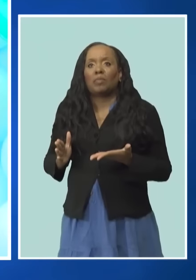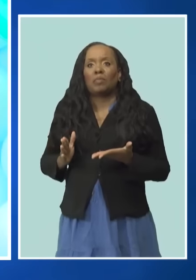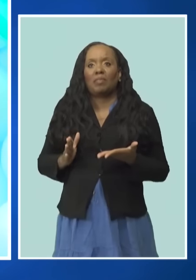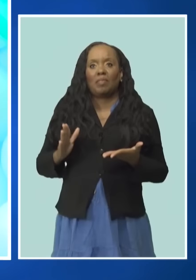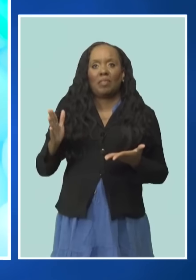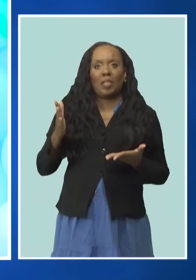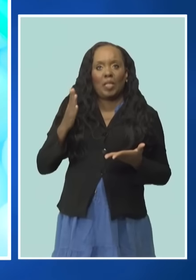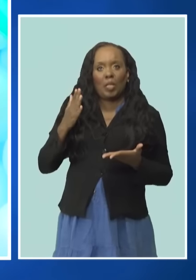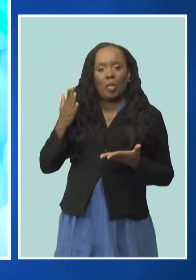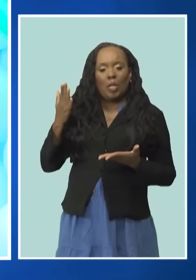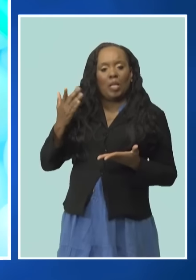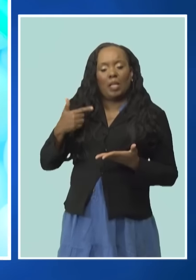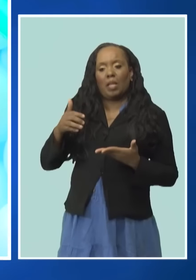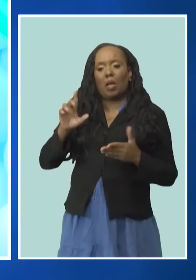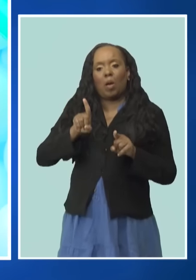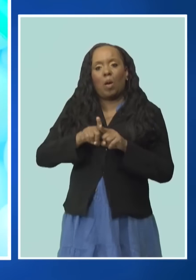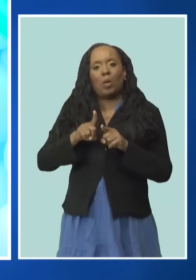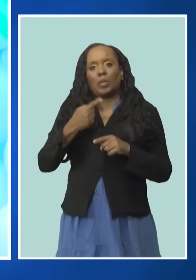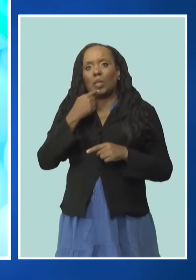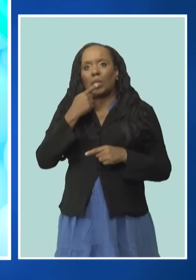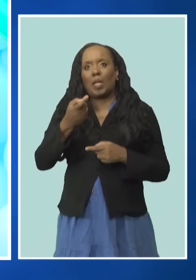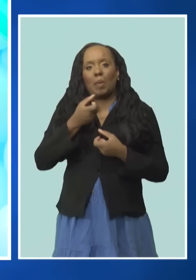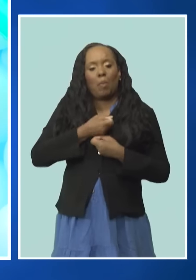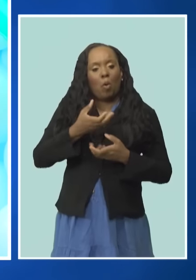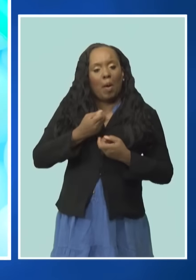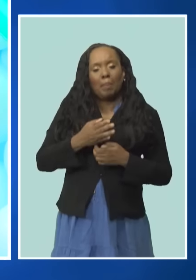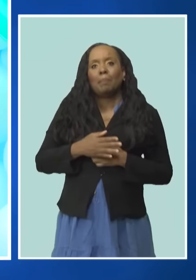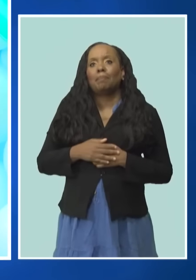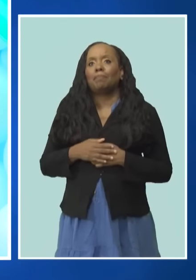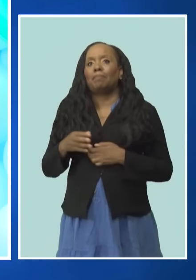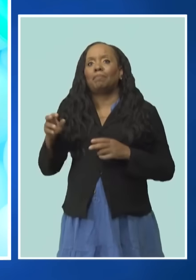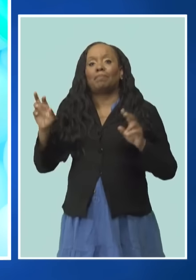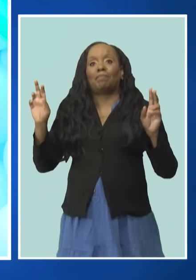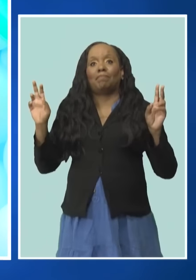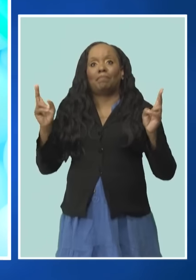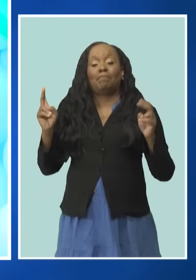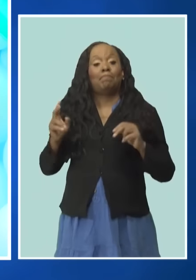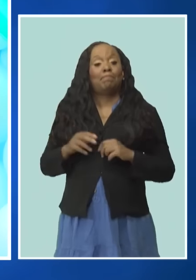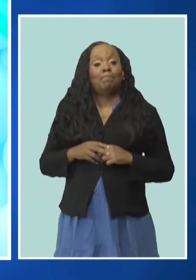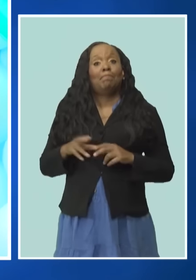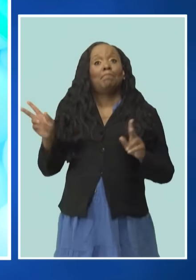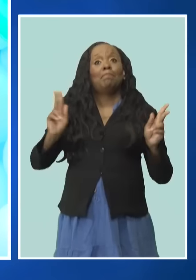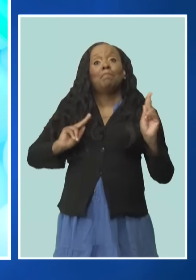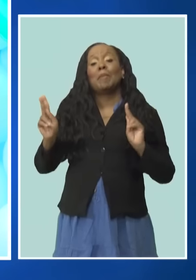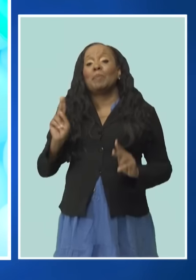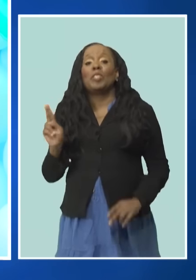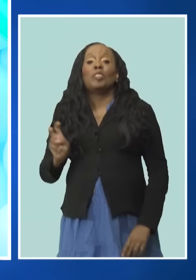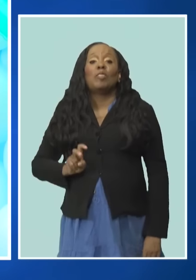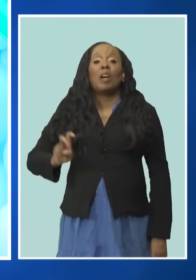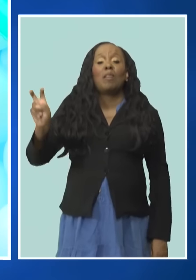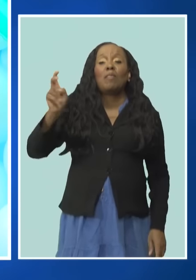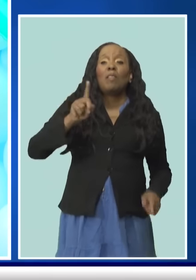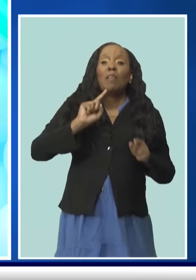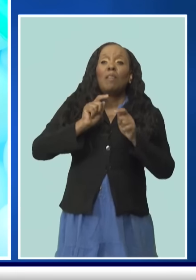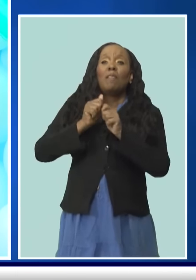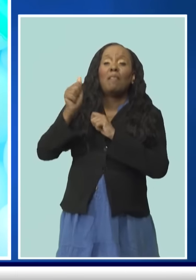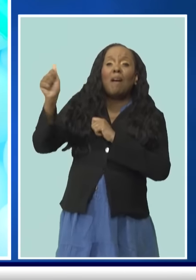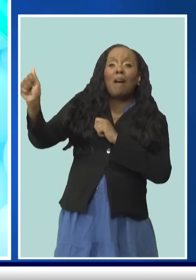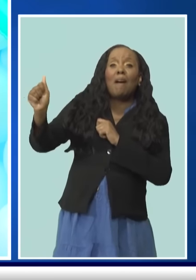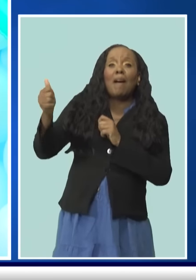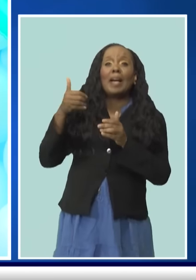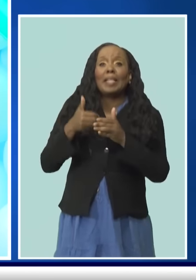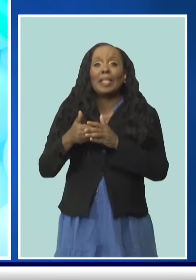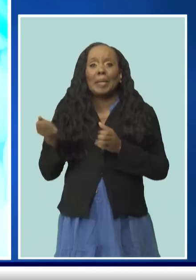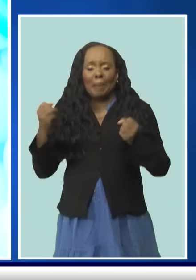cameras as they recited a poem. People travel far and near to places they hold dear. They pack